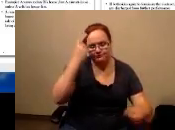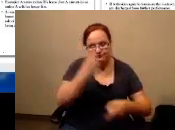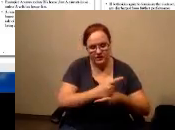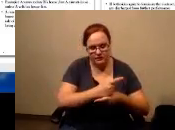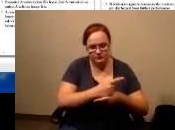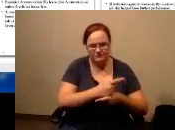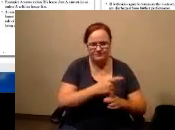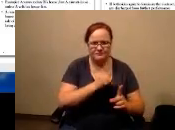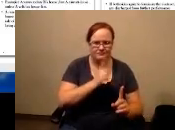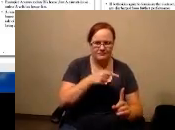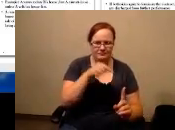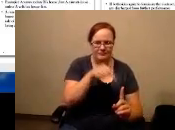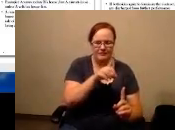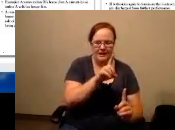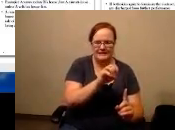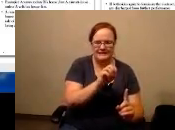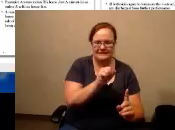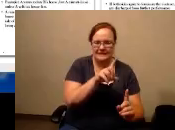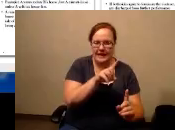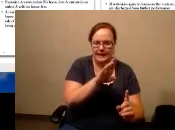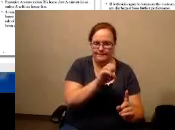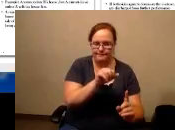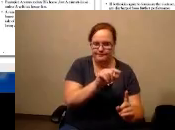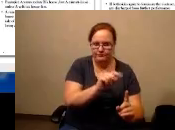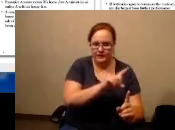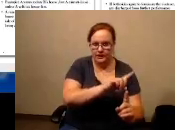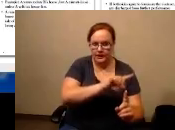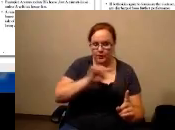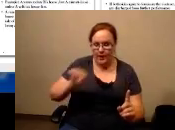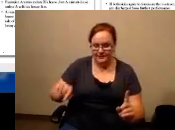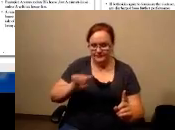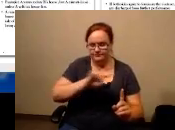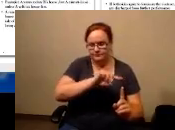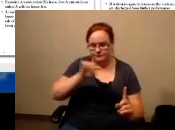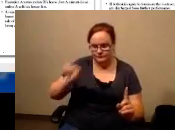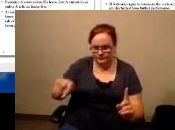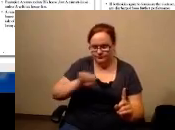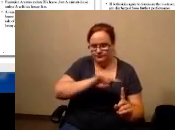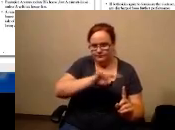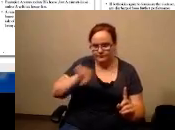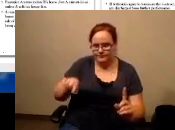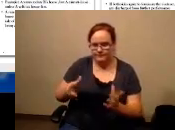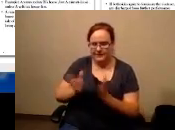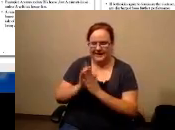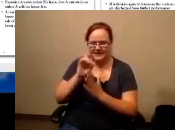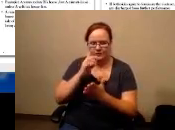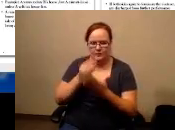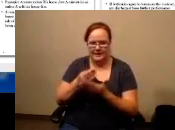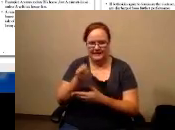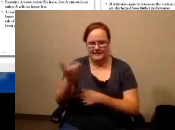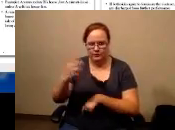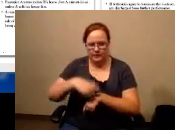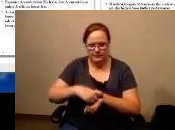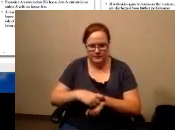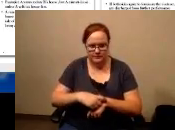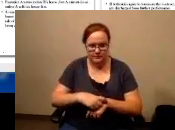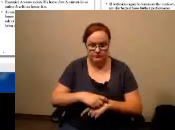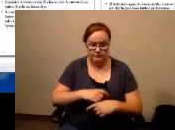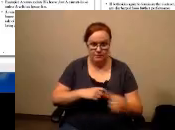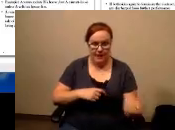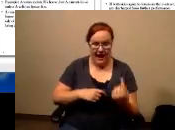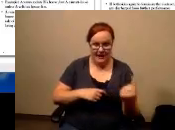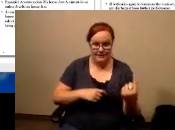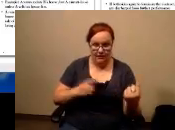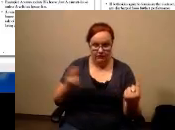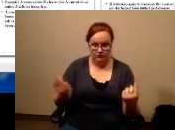the rest of the family. And he went to her several times and asked her for money, a loan.